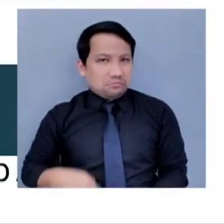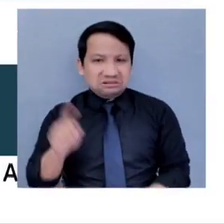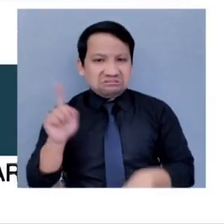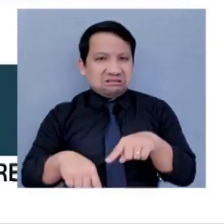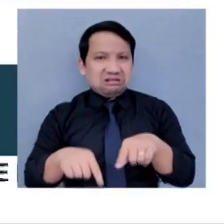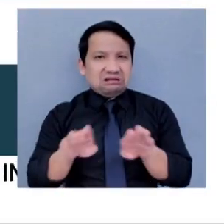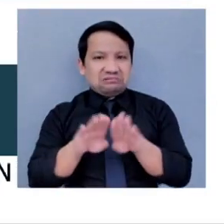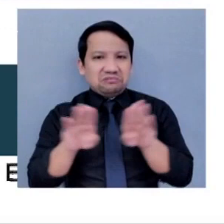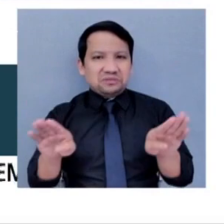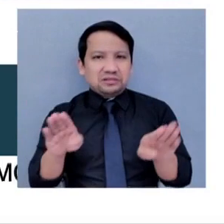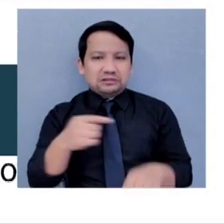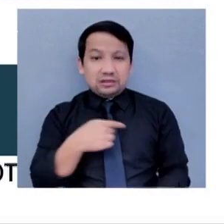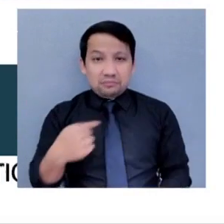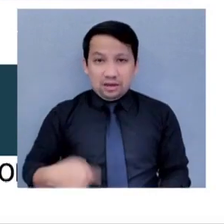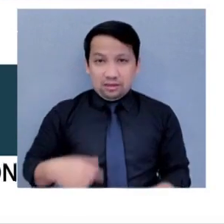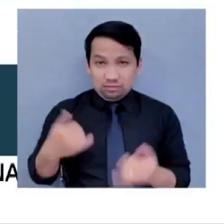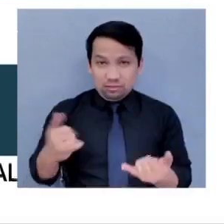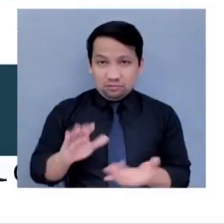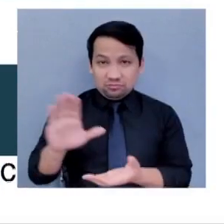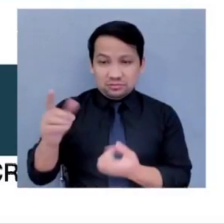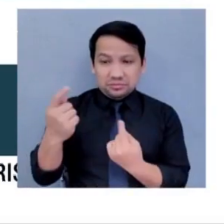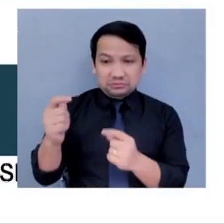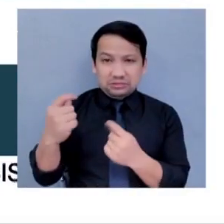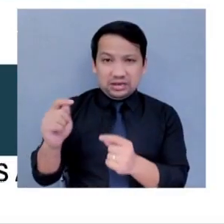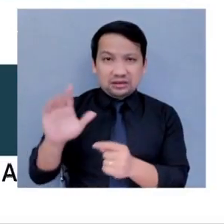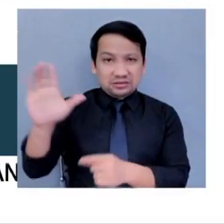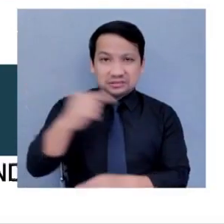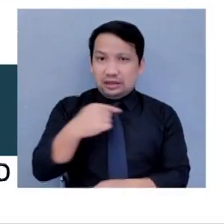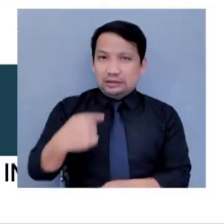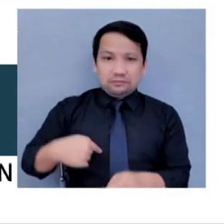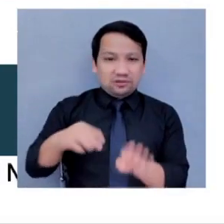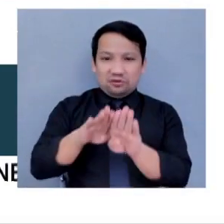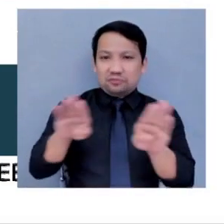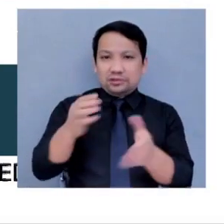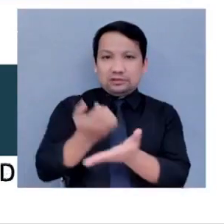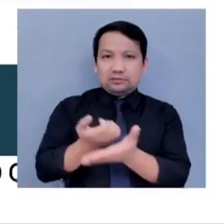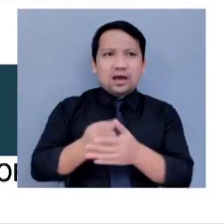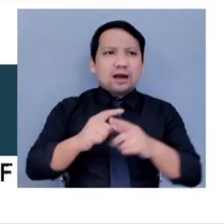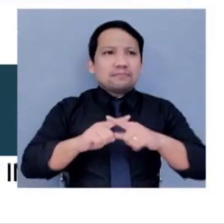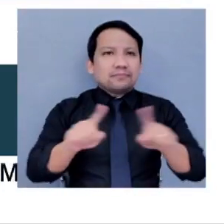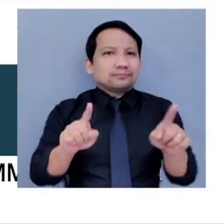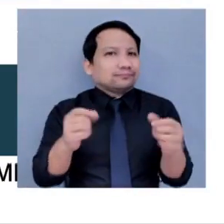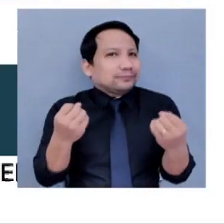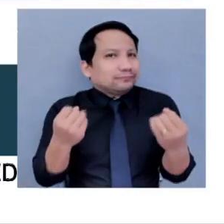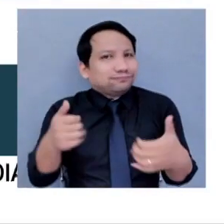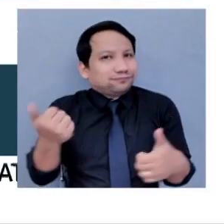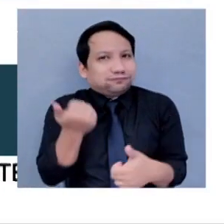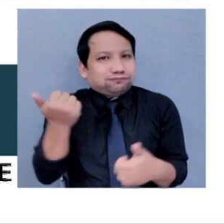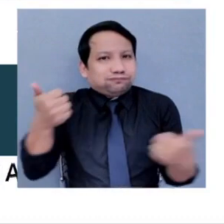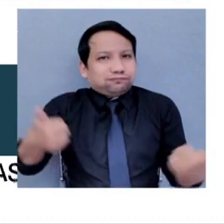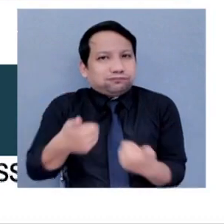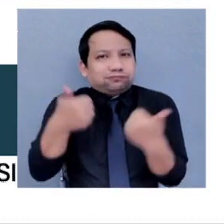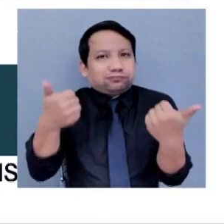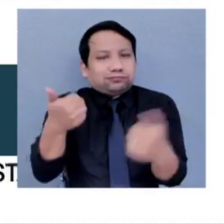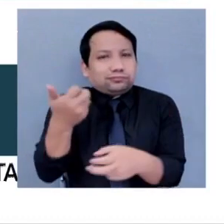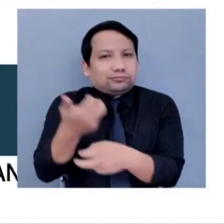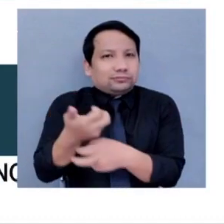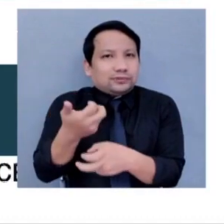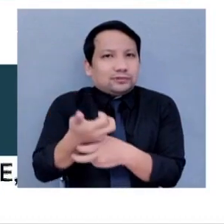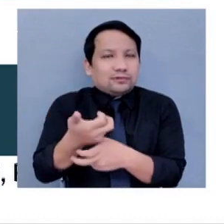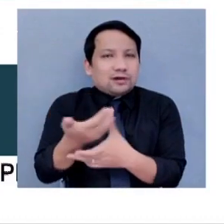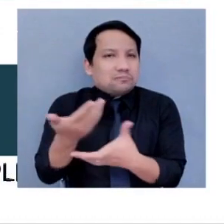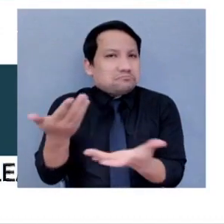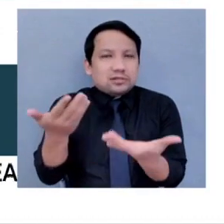just now that they're trying to reopen. And of course, there are still other challenges because of the reported